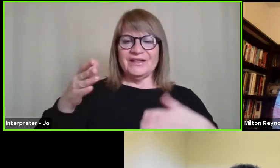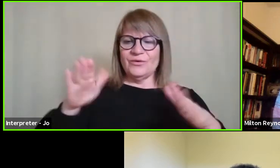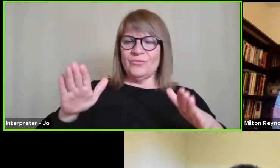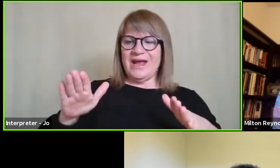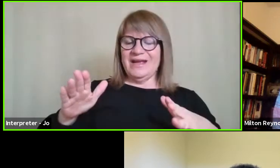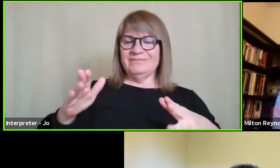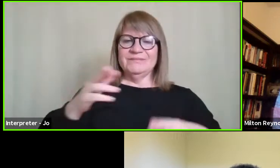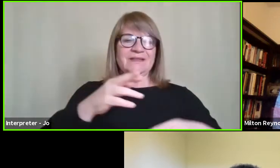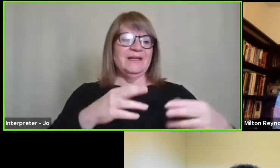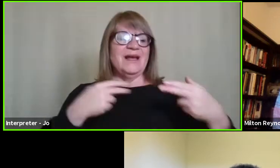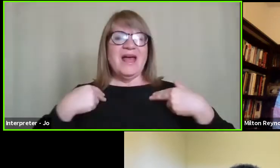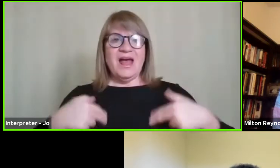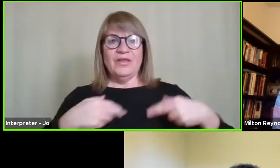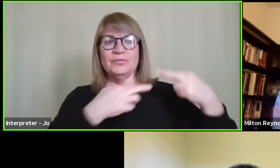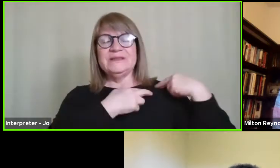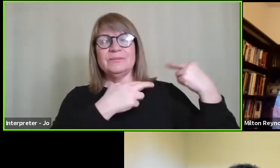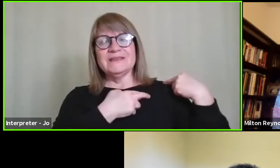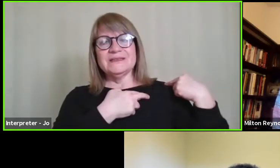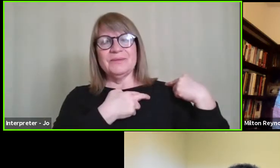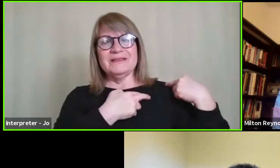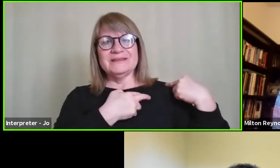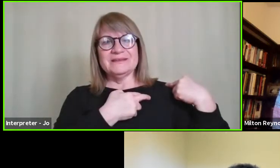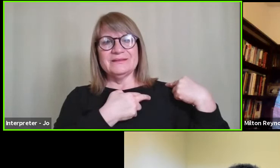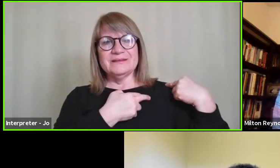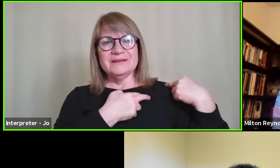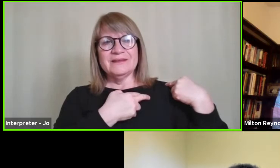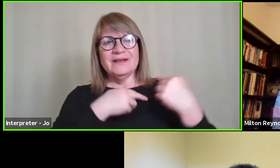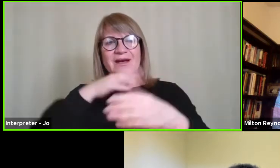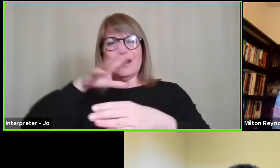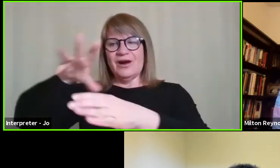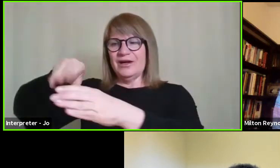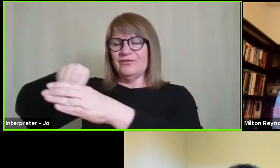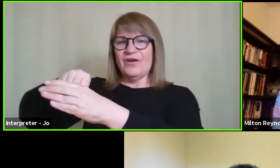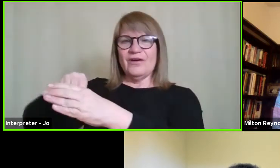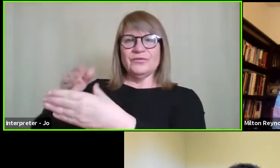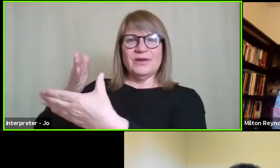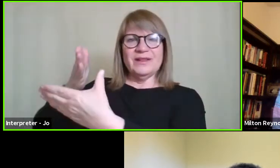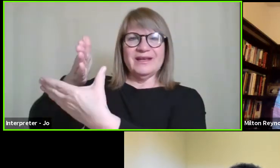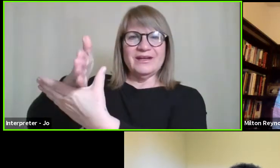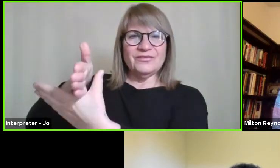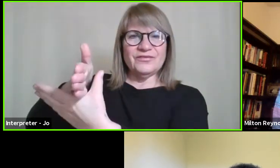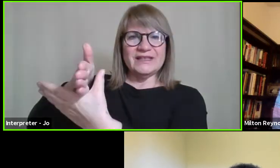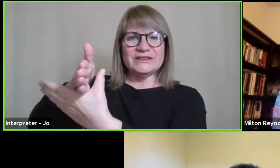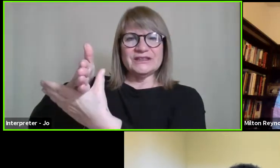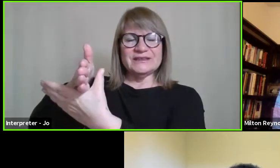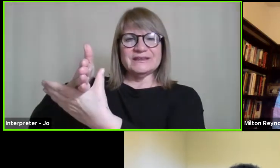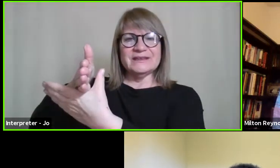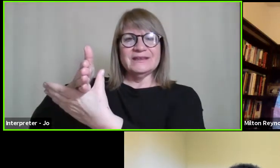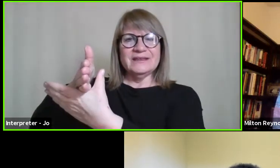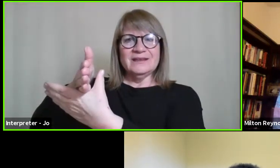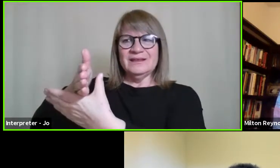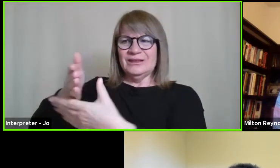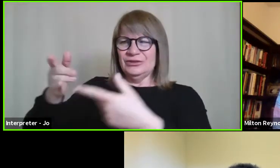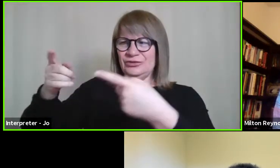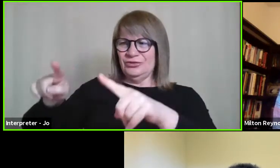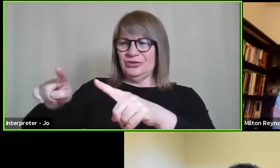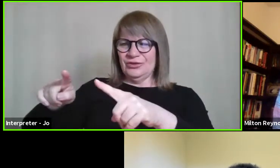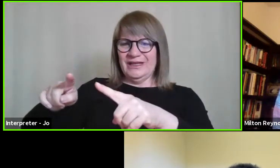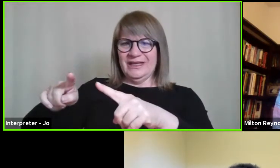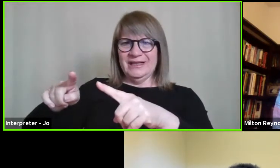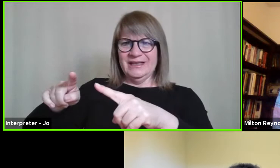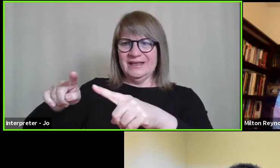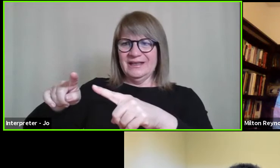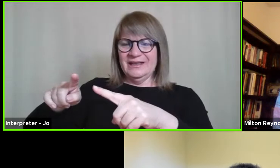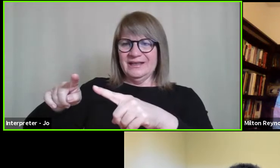of um interventions that are made uh kind of during conception um or interventions